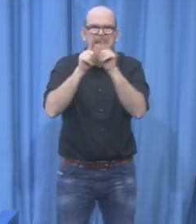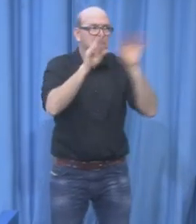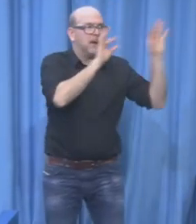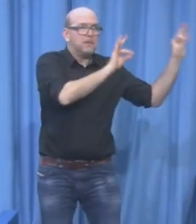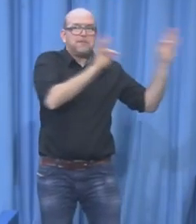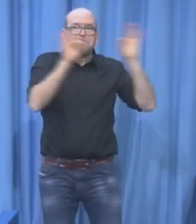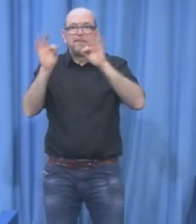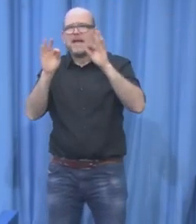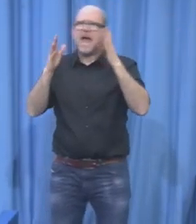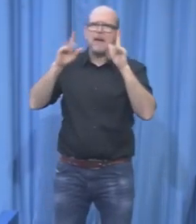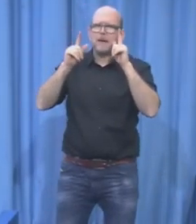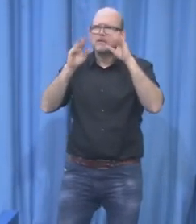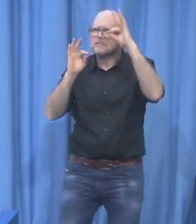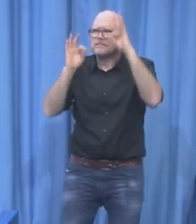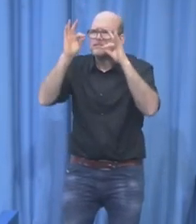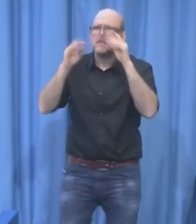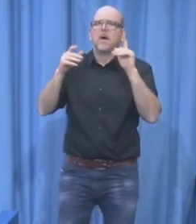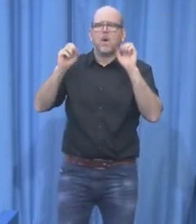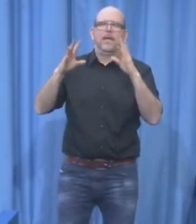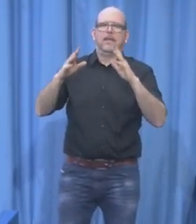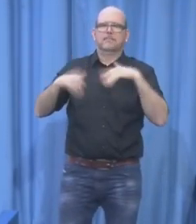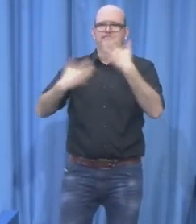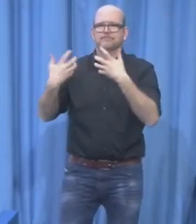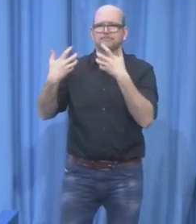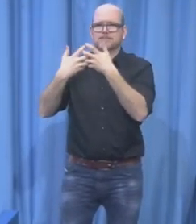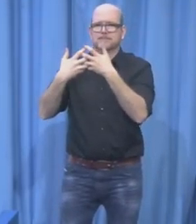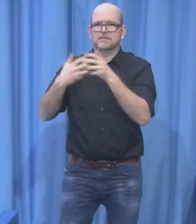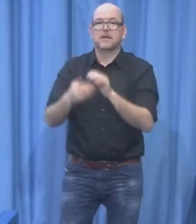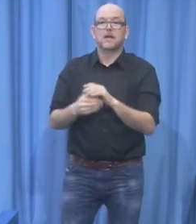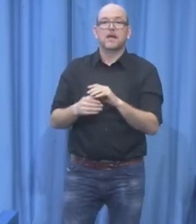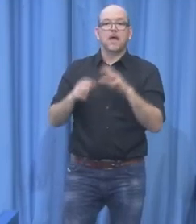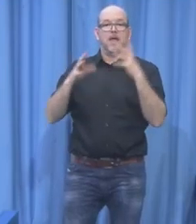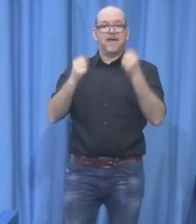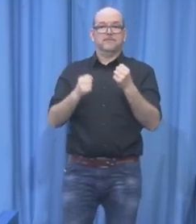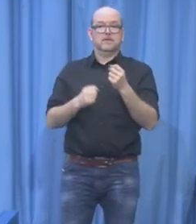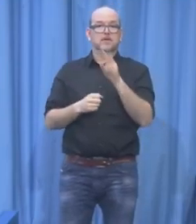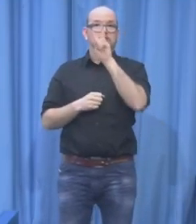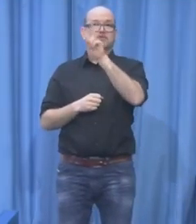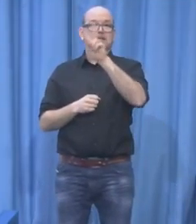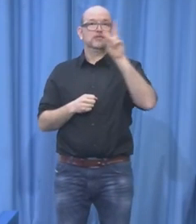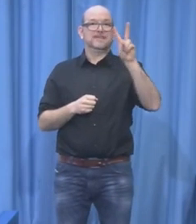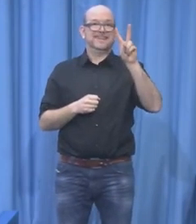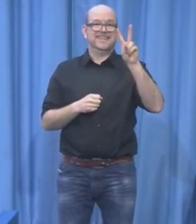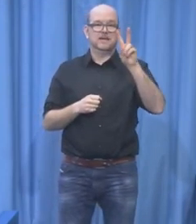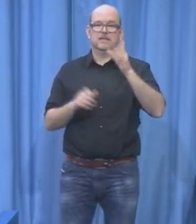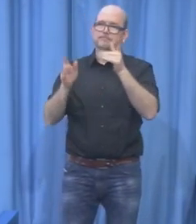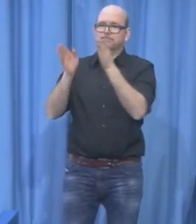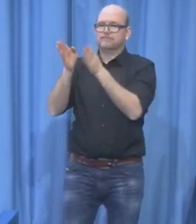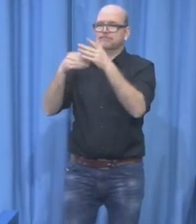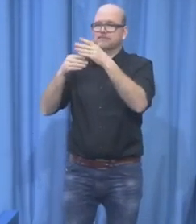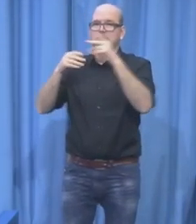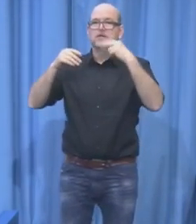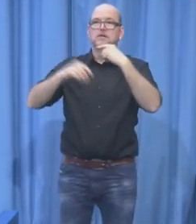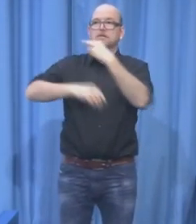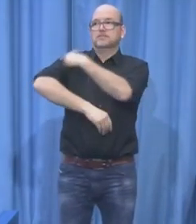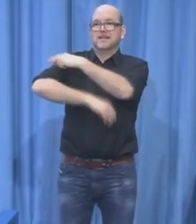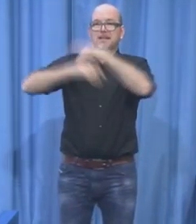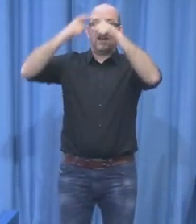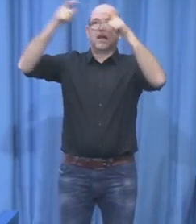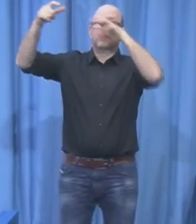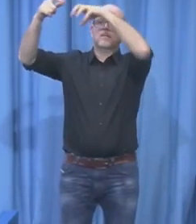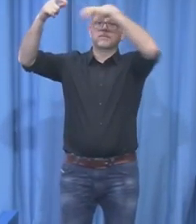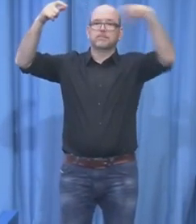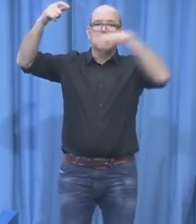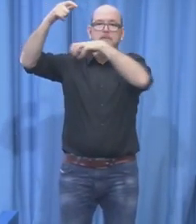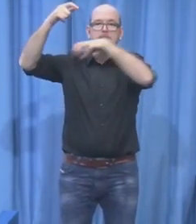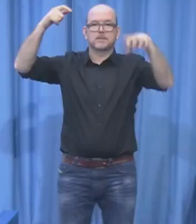involved. There's a fight every time the rotations change as to who's getting an intern, which creates